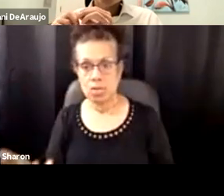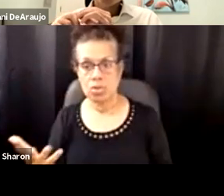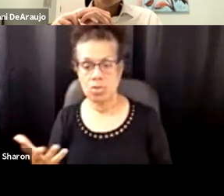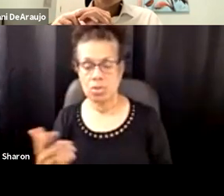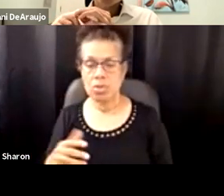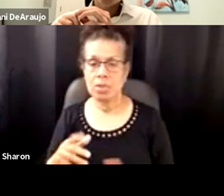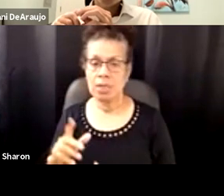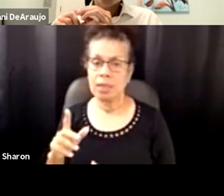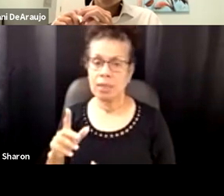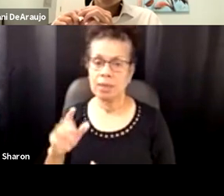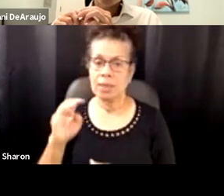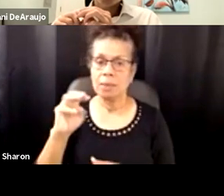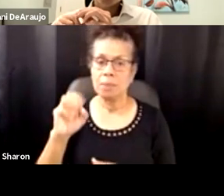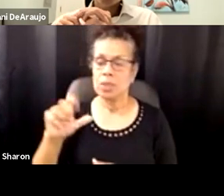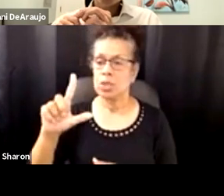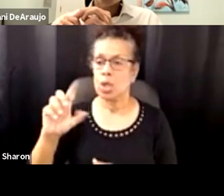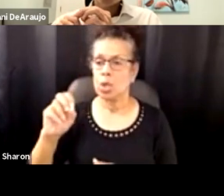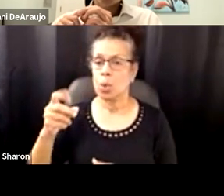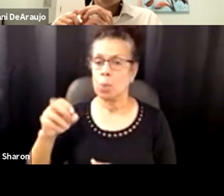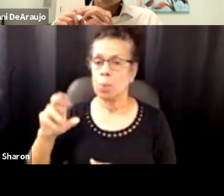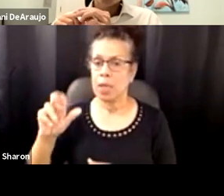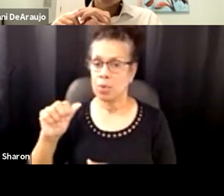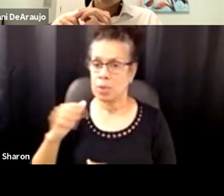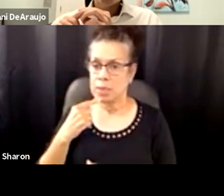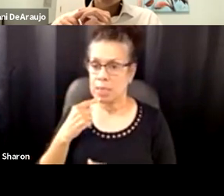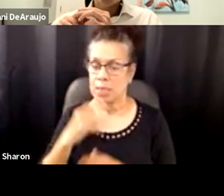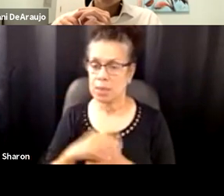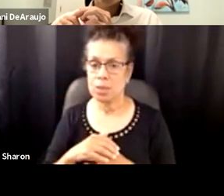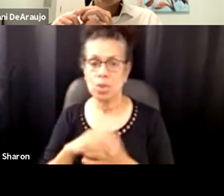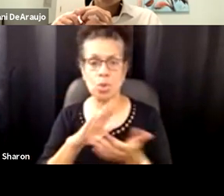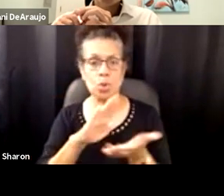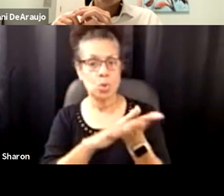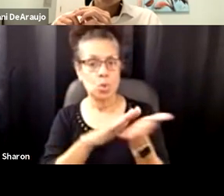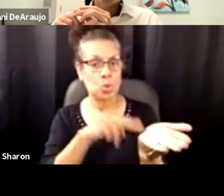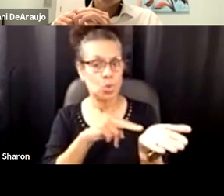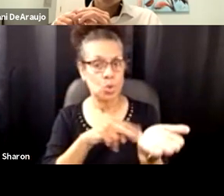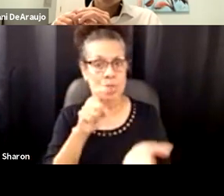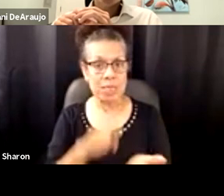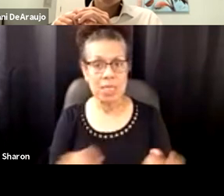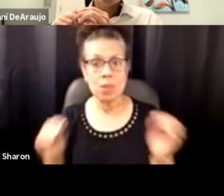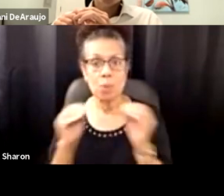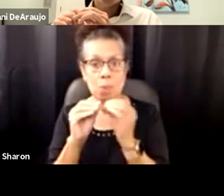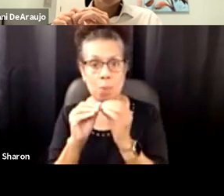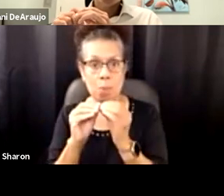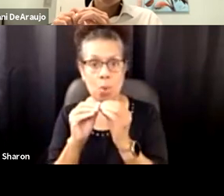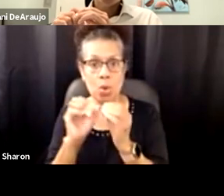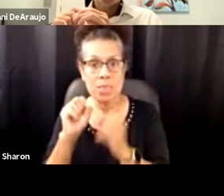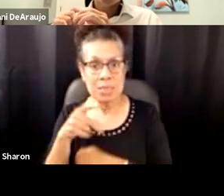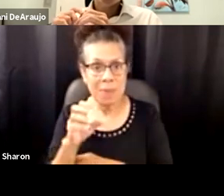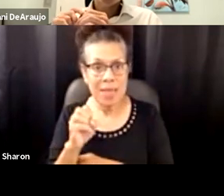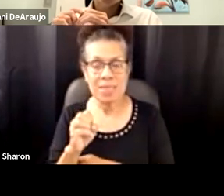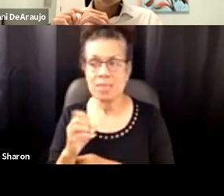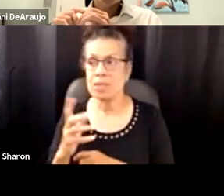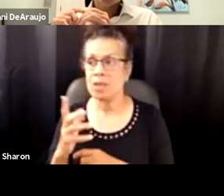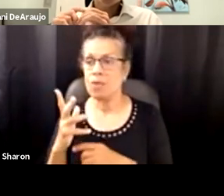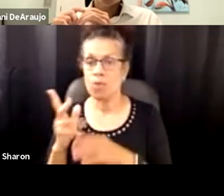pointed out as well about you know with covert you see school nurses needing more space because of testing professional development you